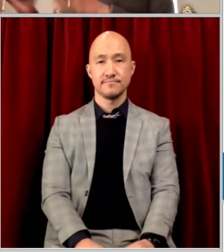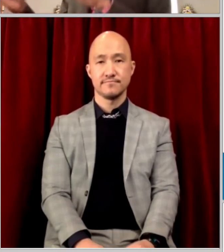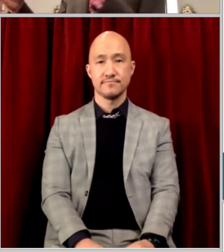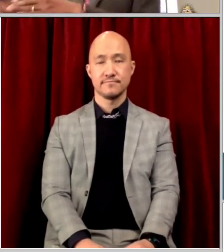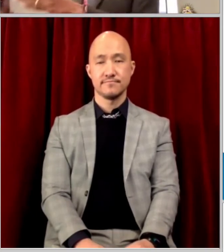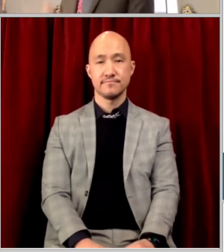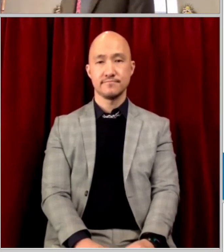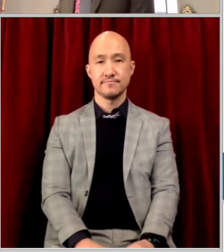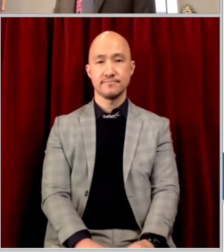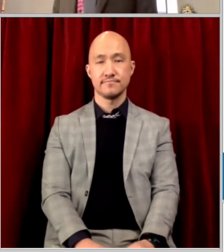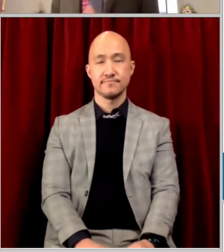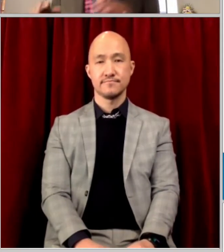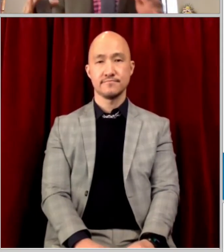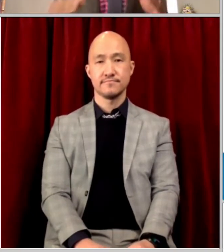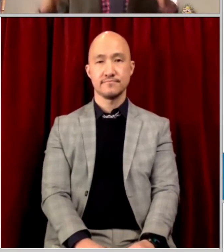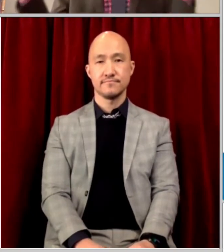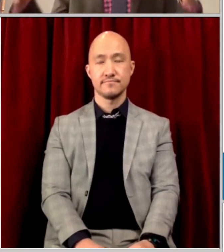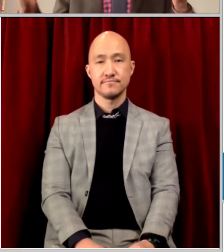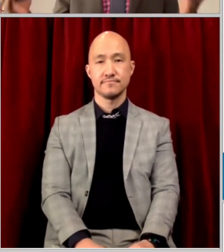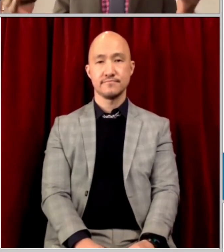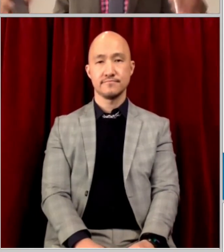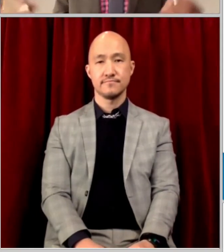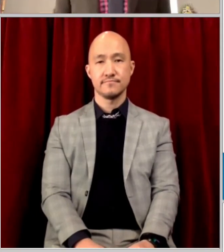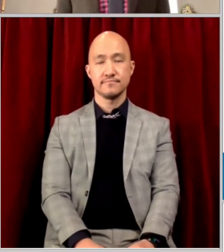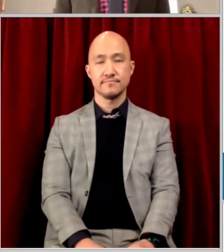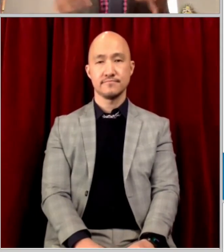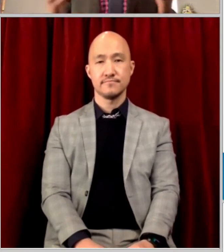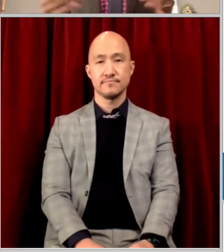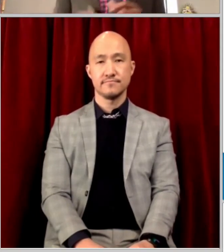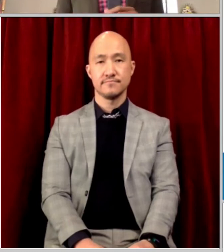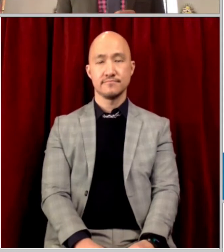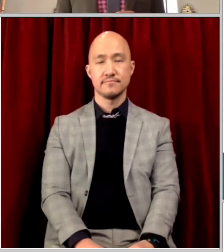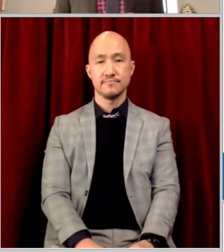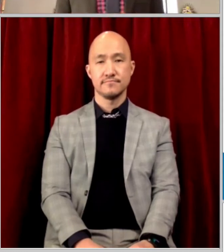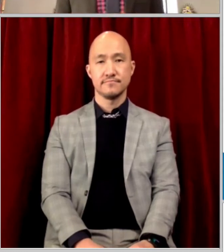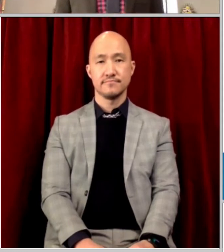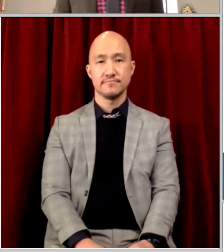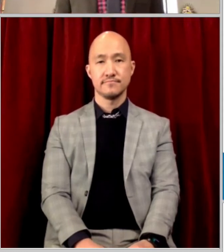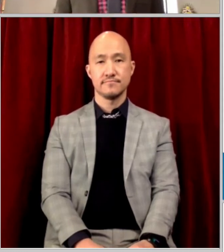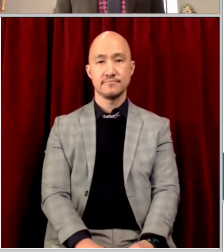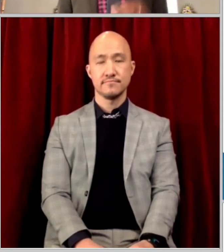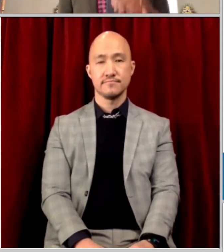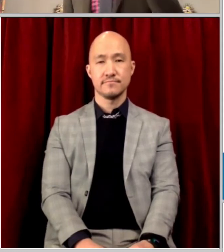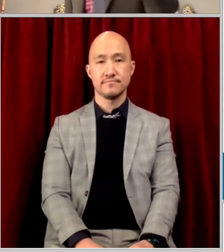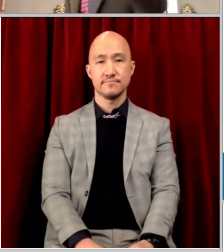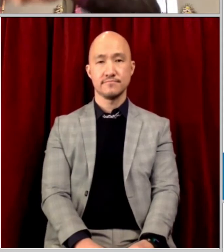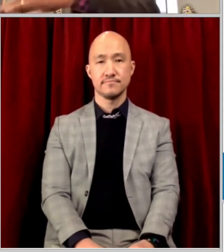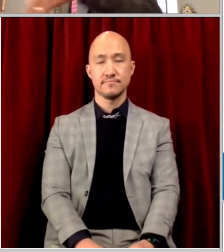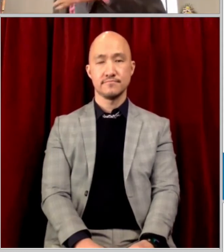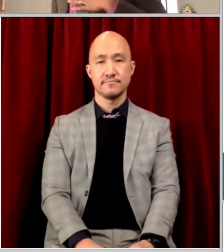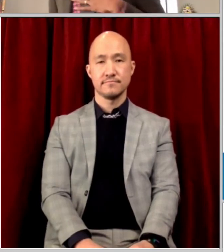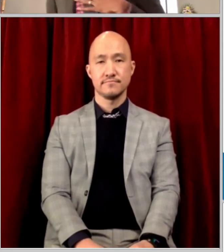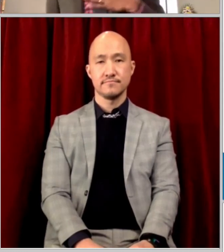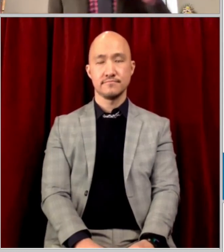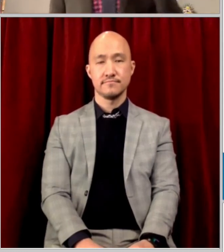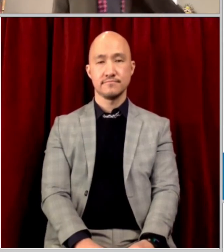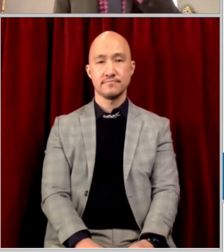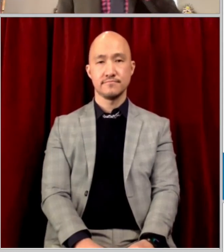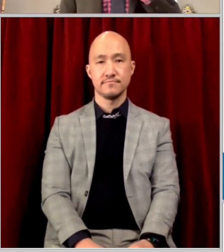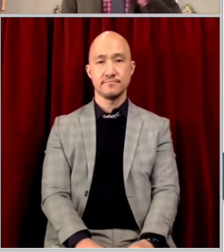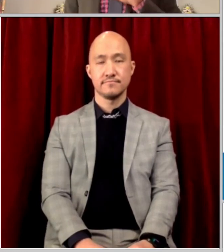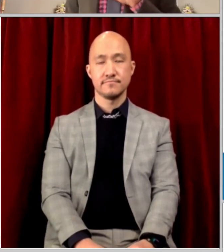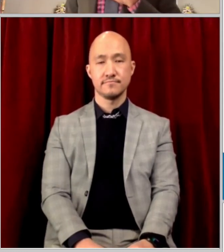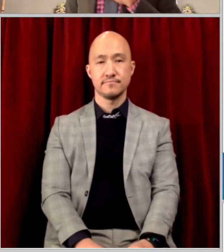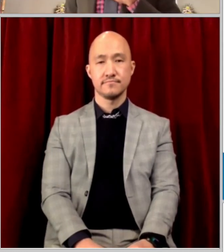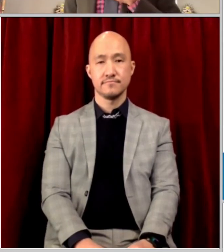thought wasn't, what's wrong with you? My first thought was, how can I help you? And then let's pray. Giving them the comfort that